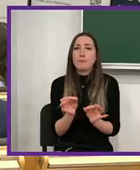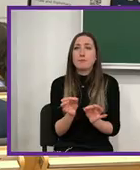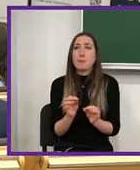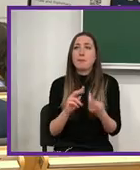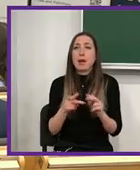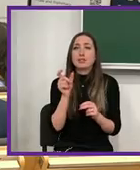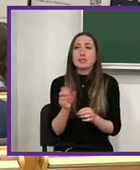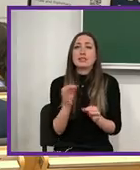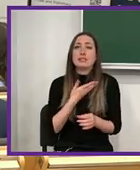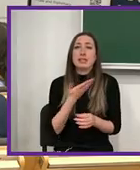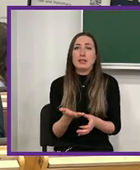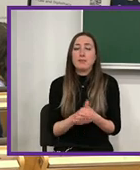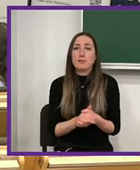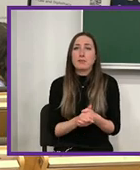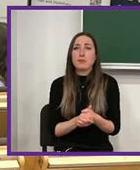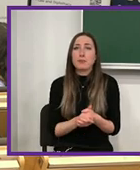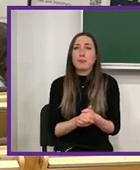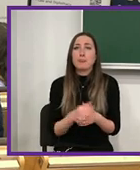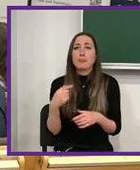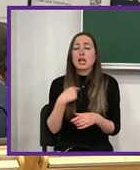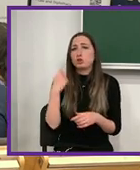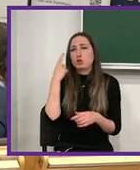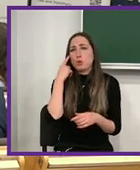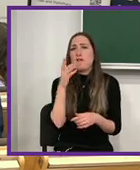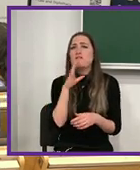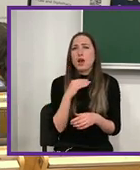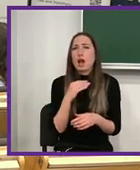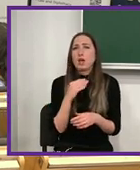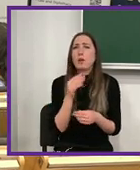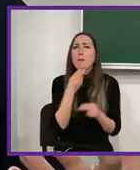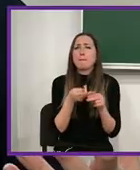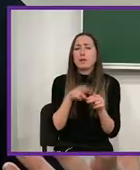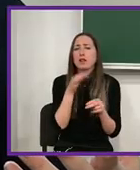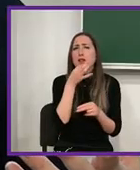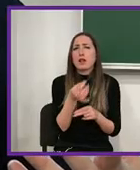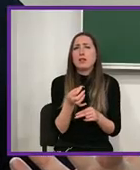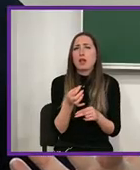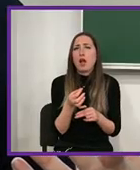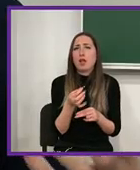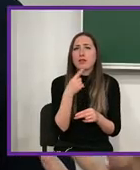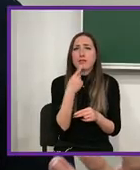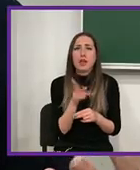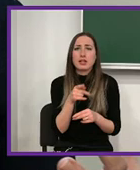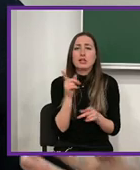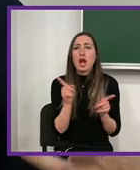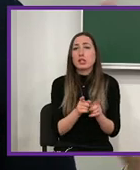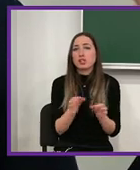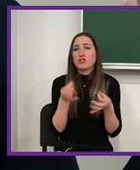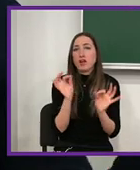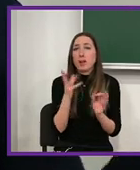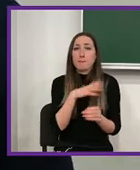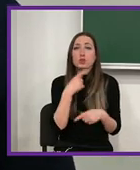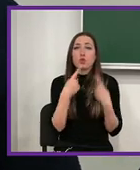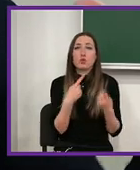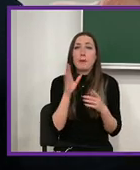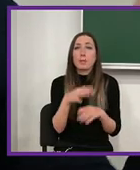To add on that point, I think this has been a concern as the legal developments have you know, progressed, and as we are